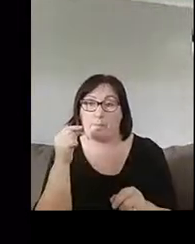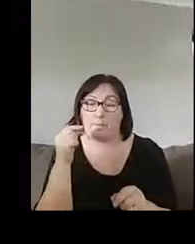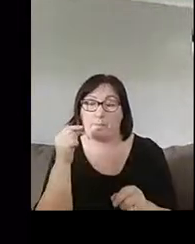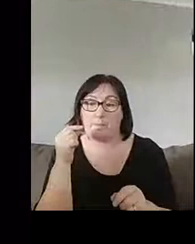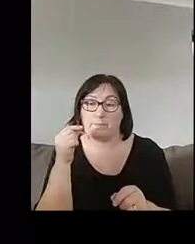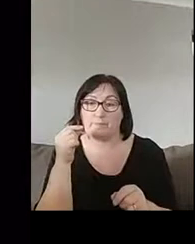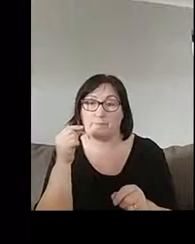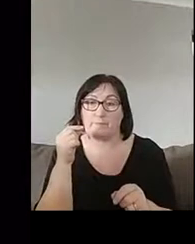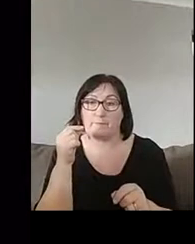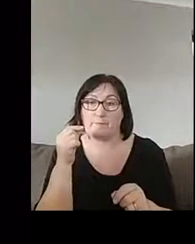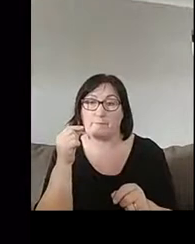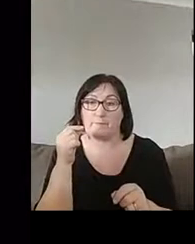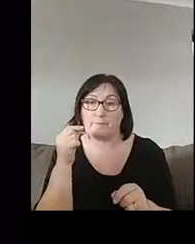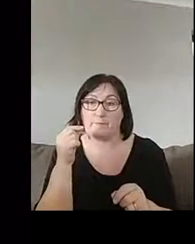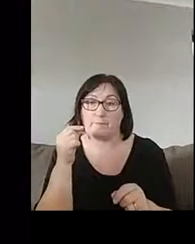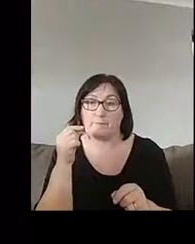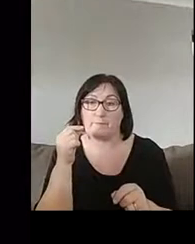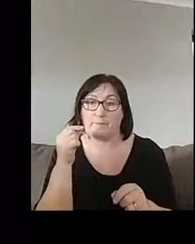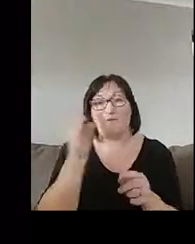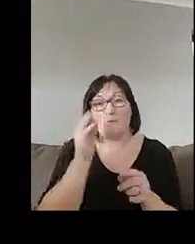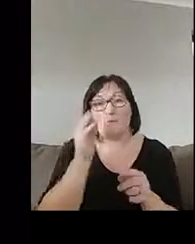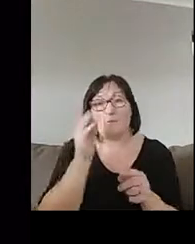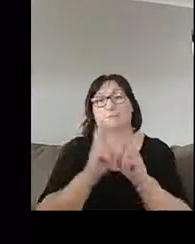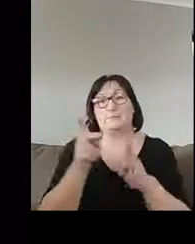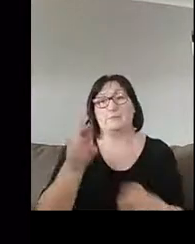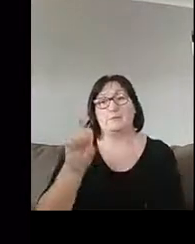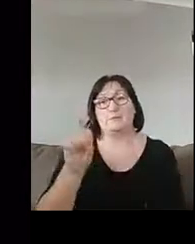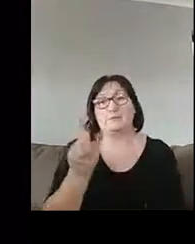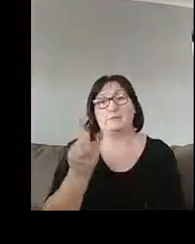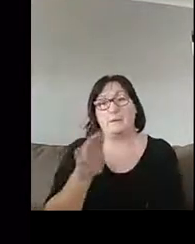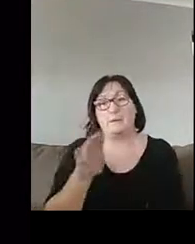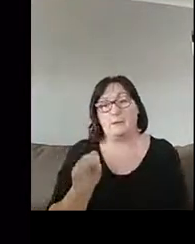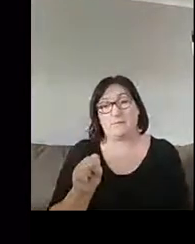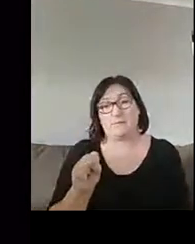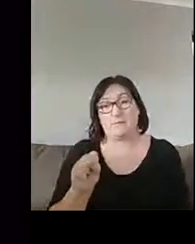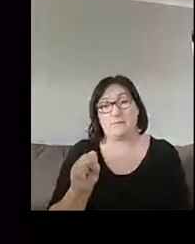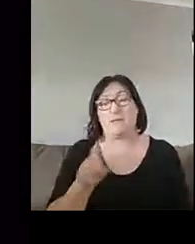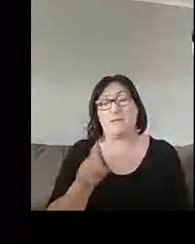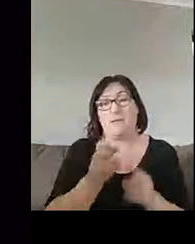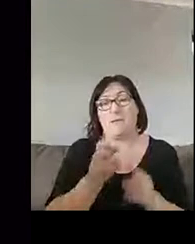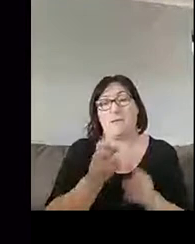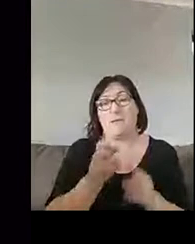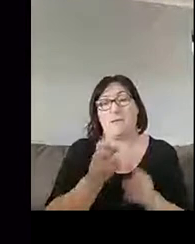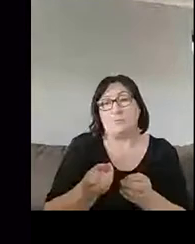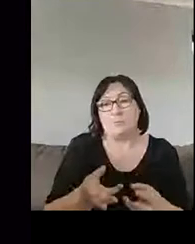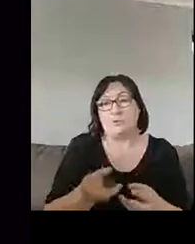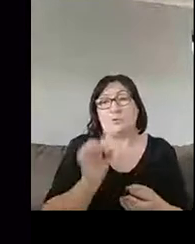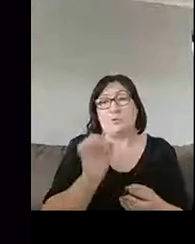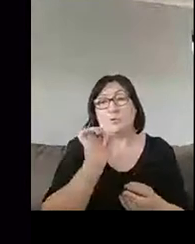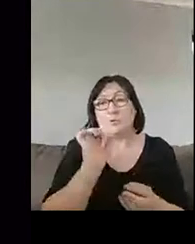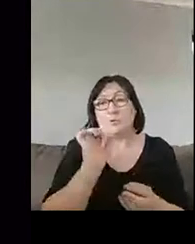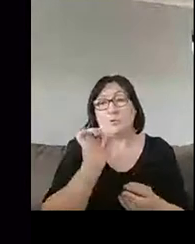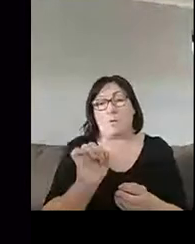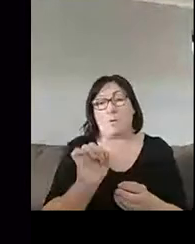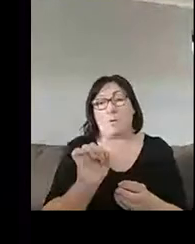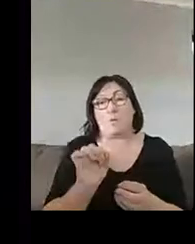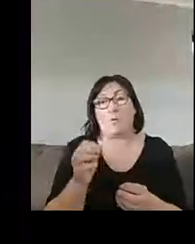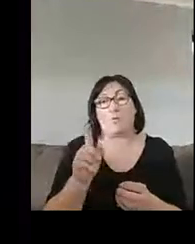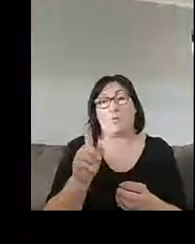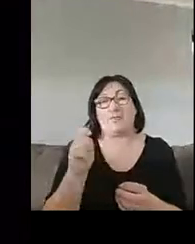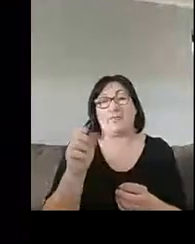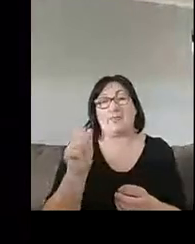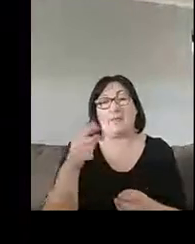that information to SARS, and SARS will allocate an tax number to your entity. That tax number